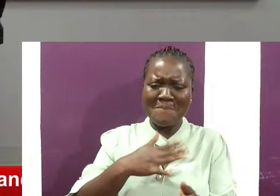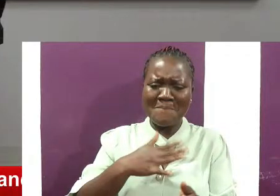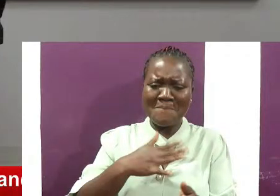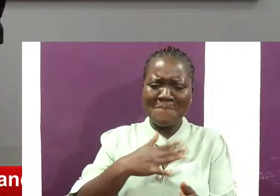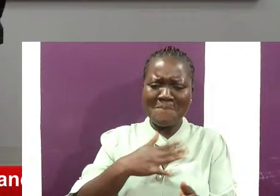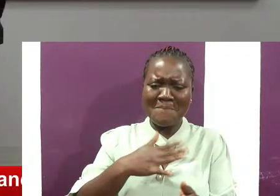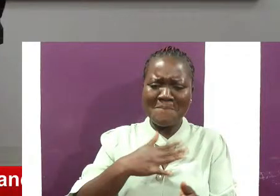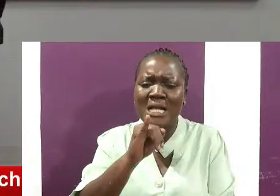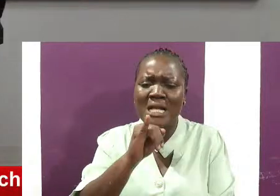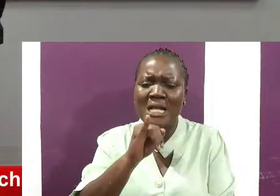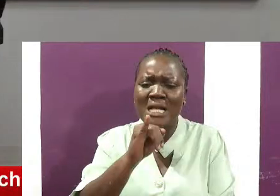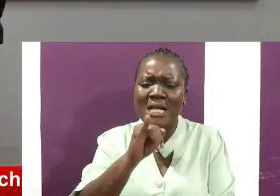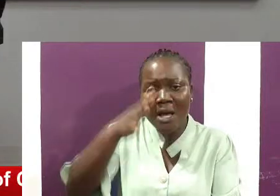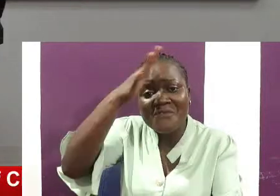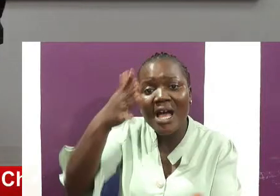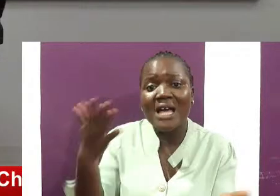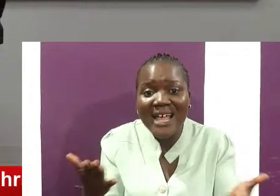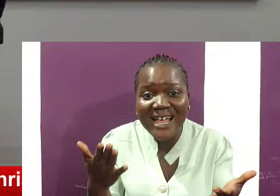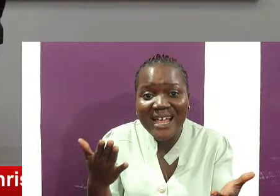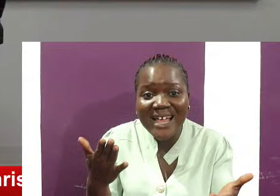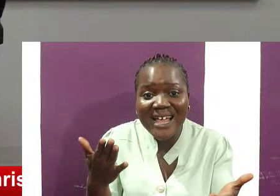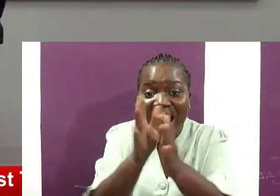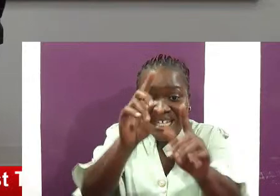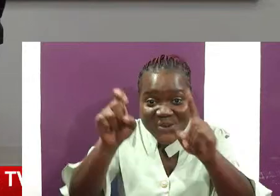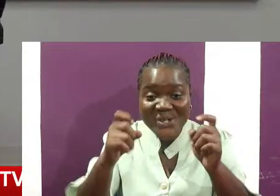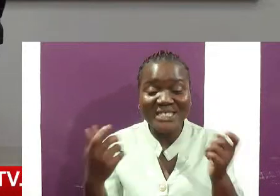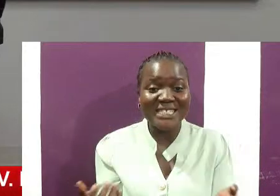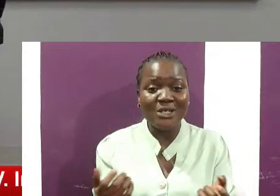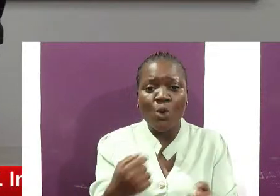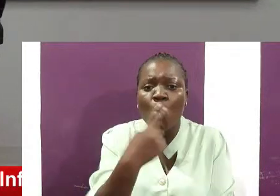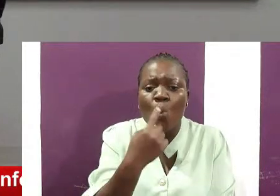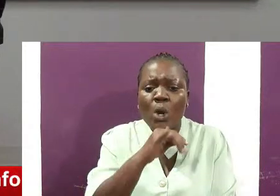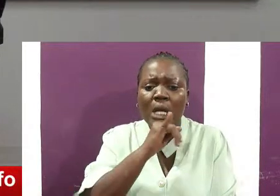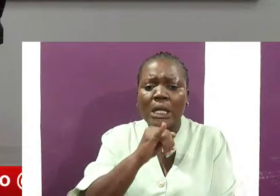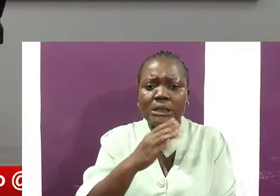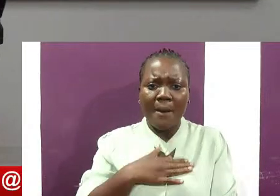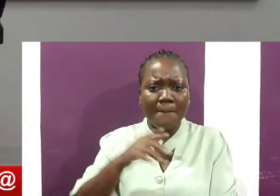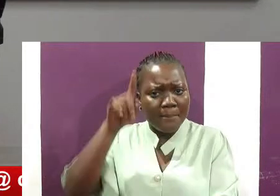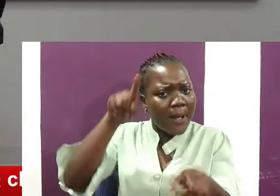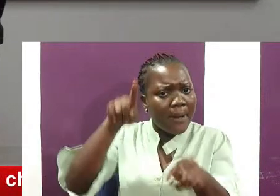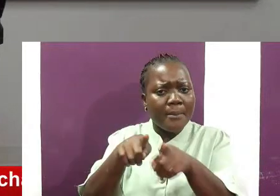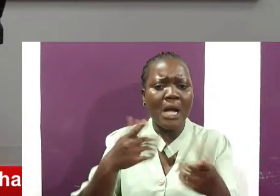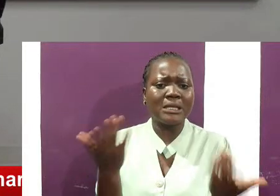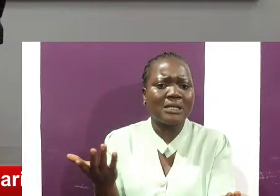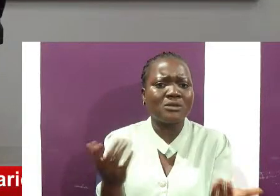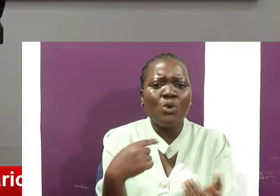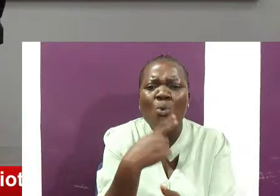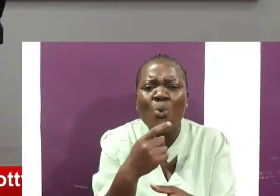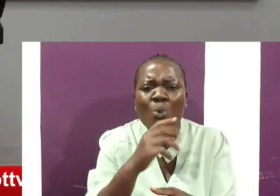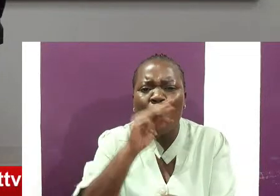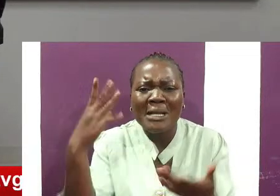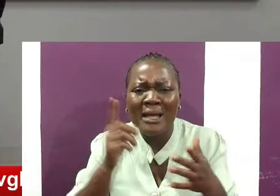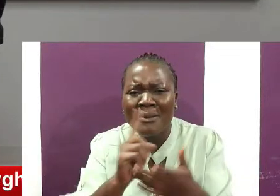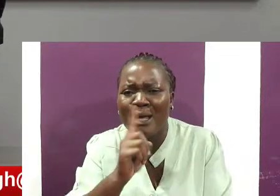And instead of pointing to his mother and his brothers, he instead he points to his disciples.